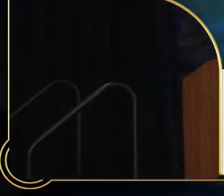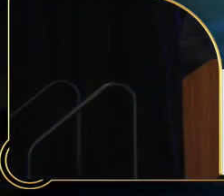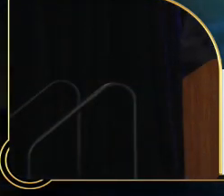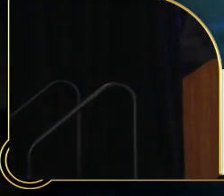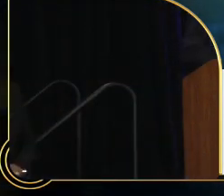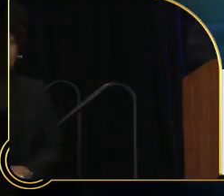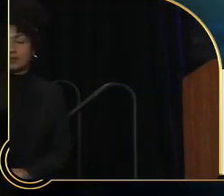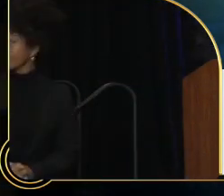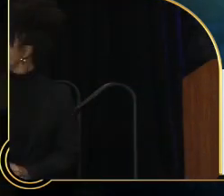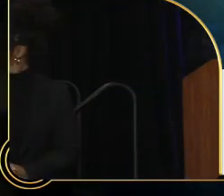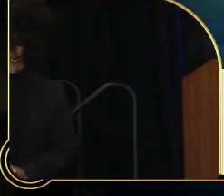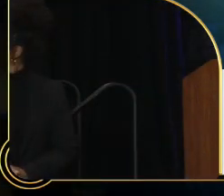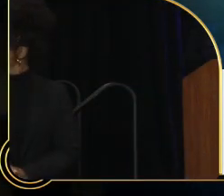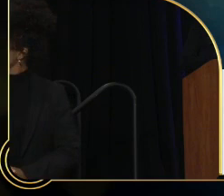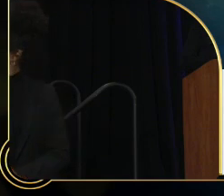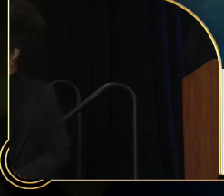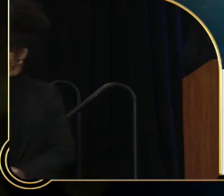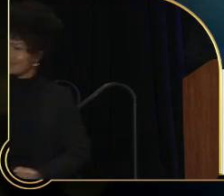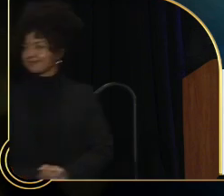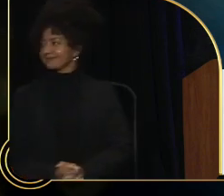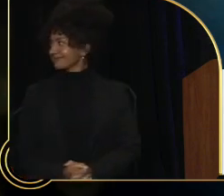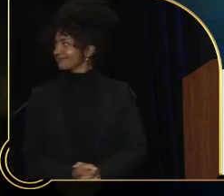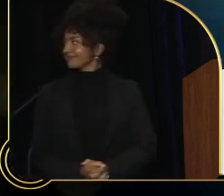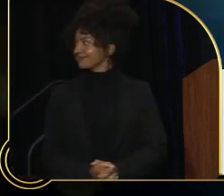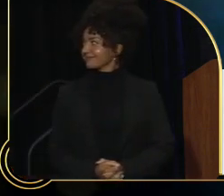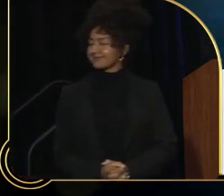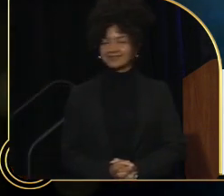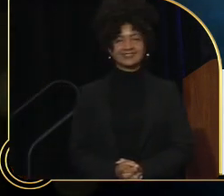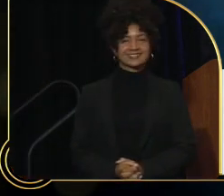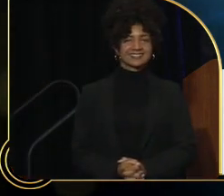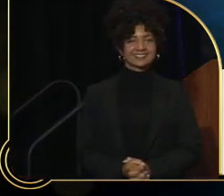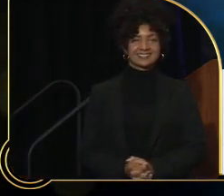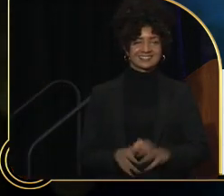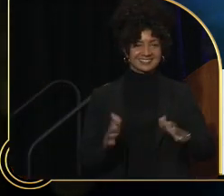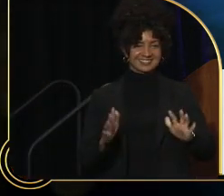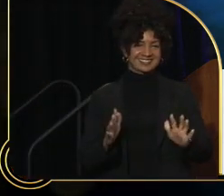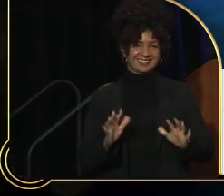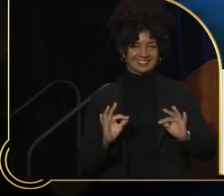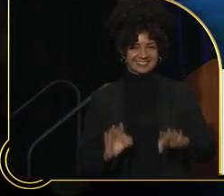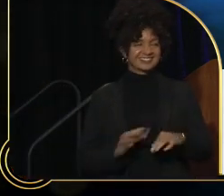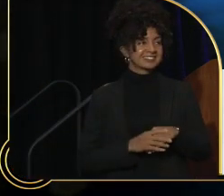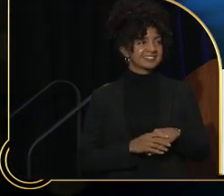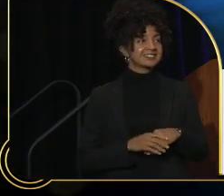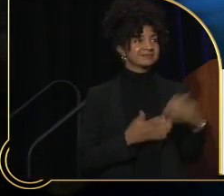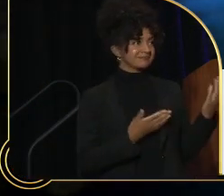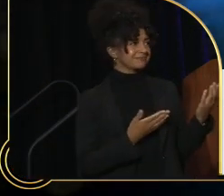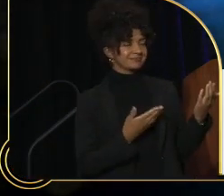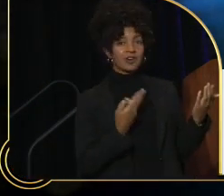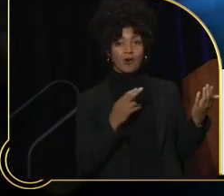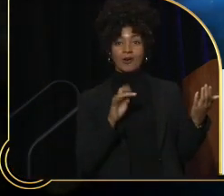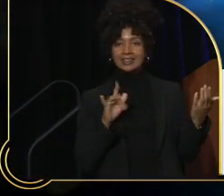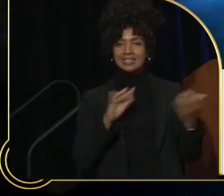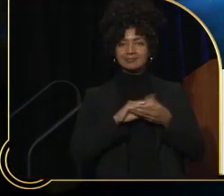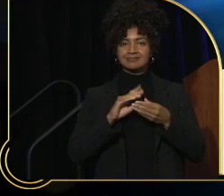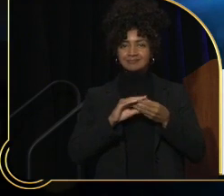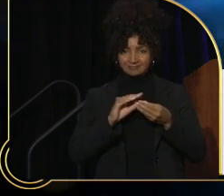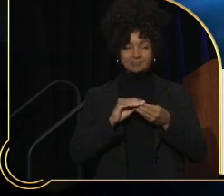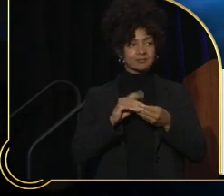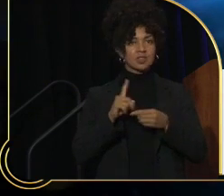When Holly talked about the 100th anniversary